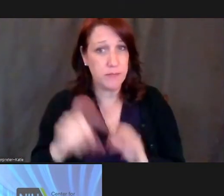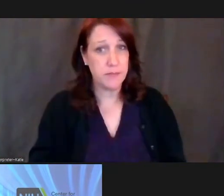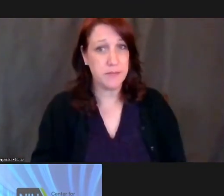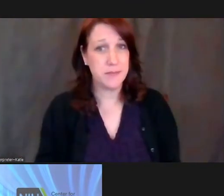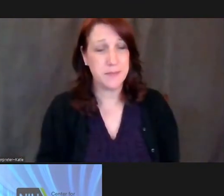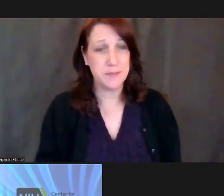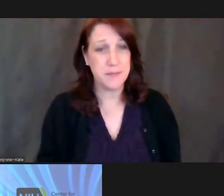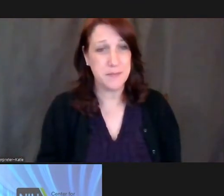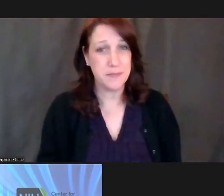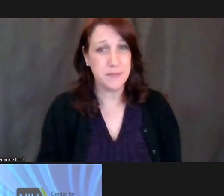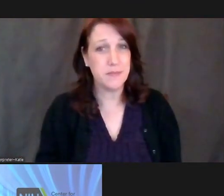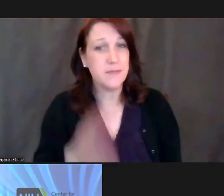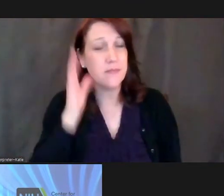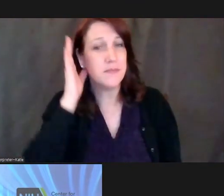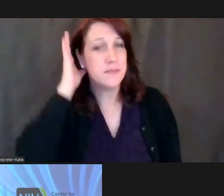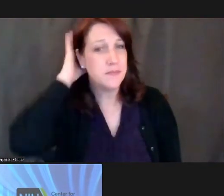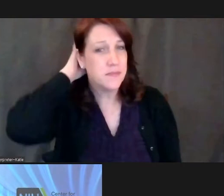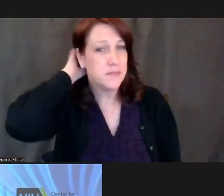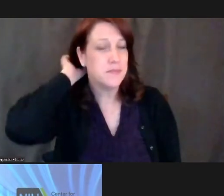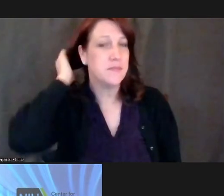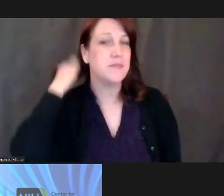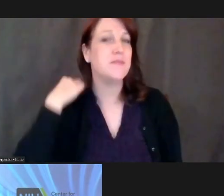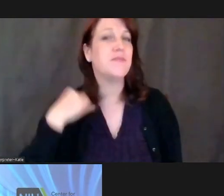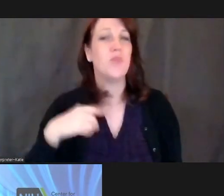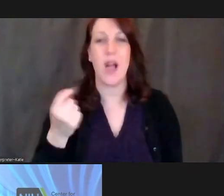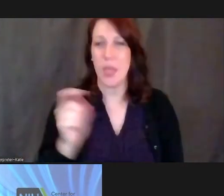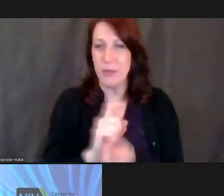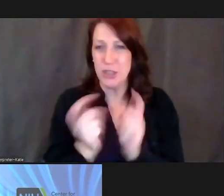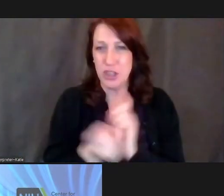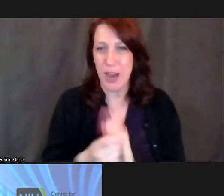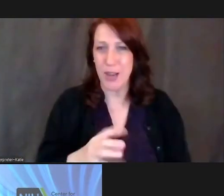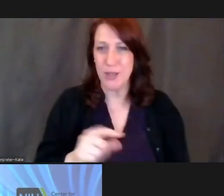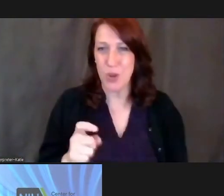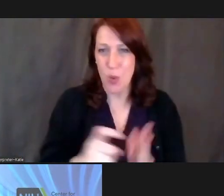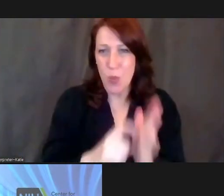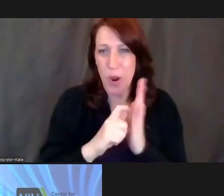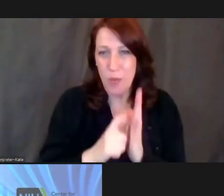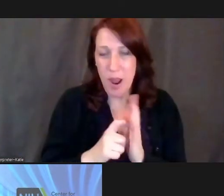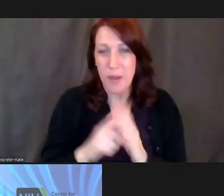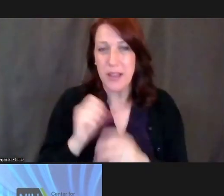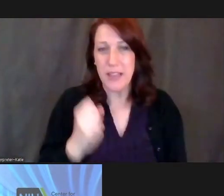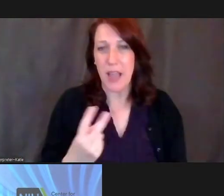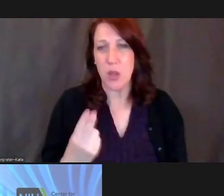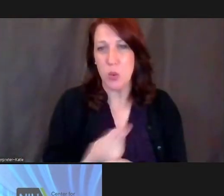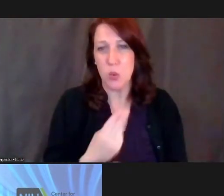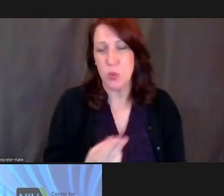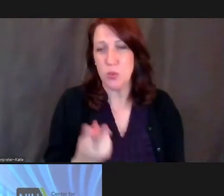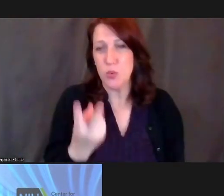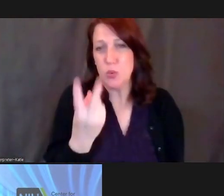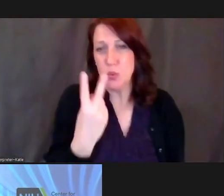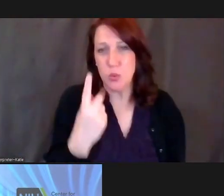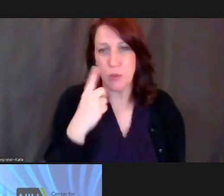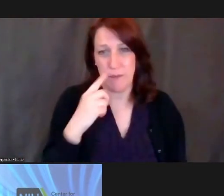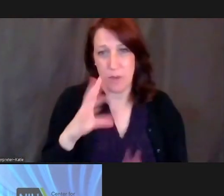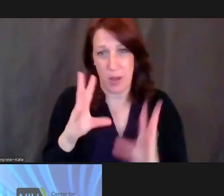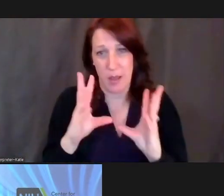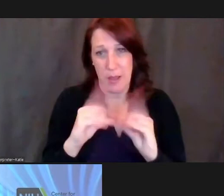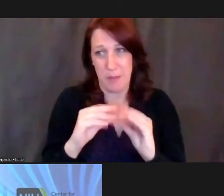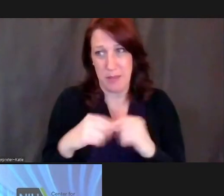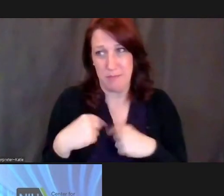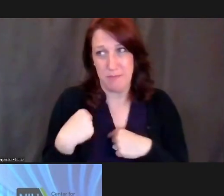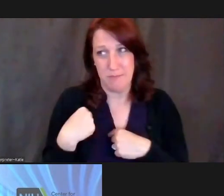So since we changed the requirements and basically allowed us to use 2 ECRs for meetings, and that happened about